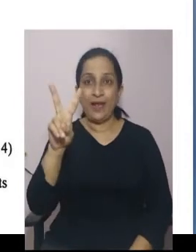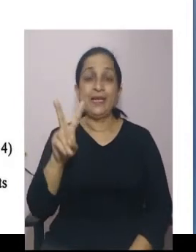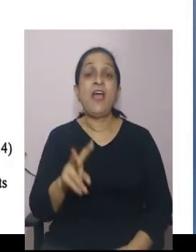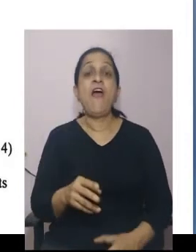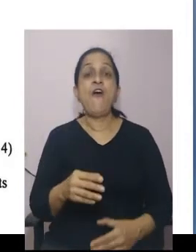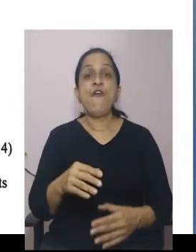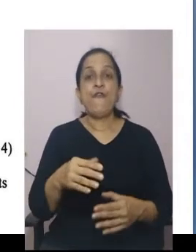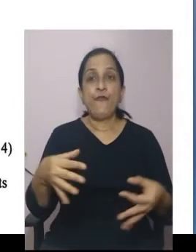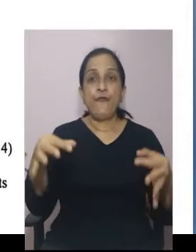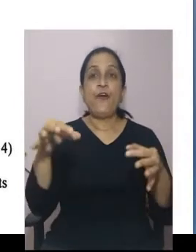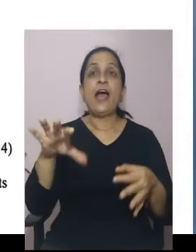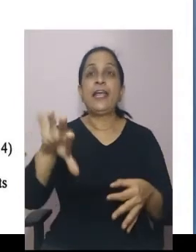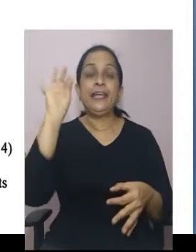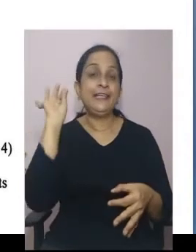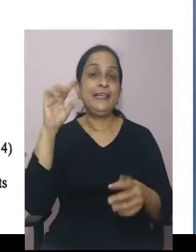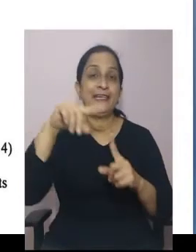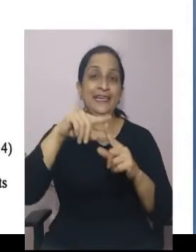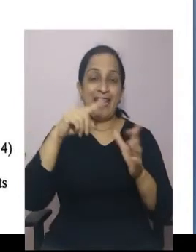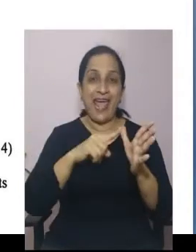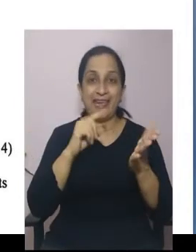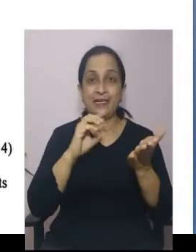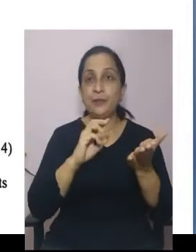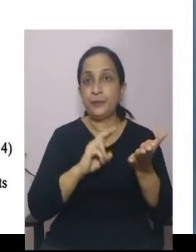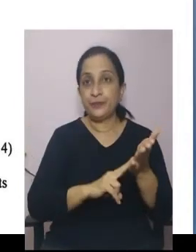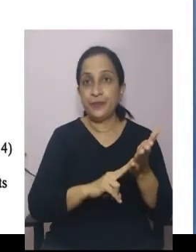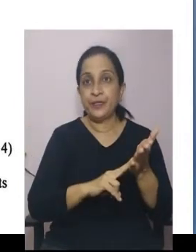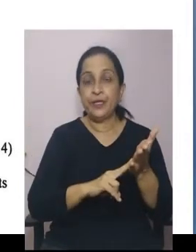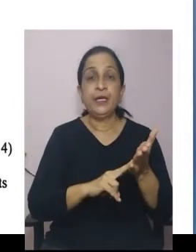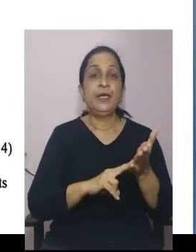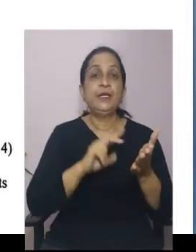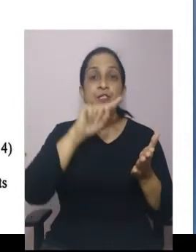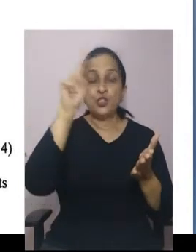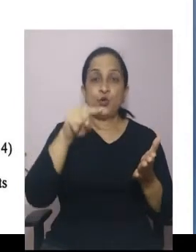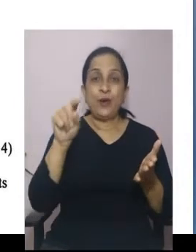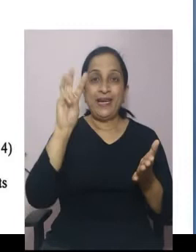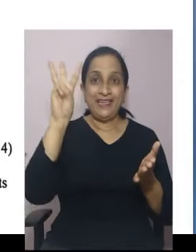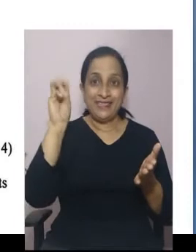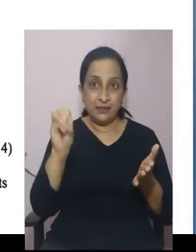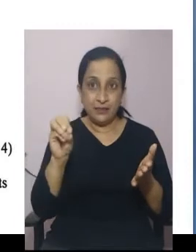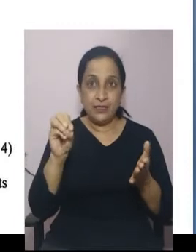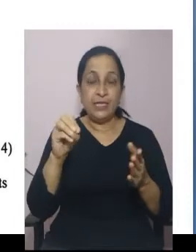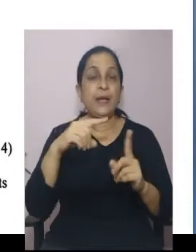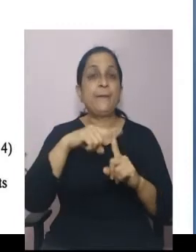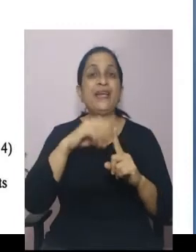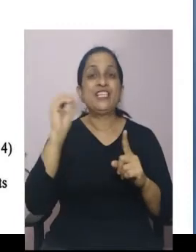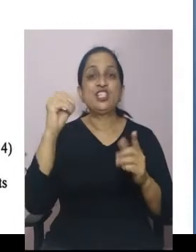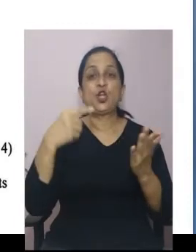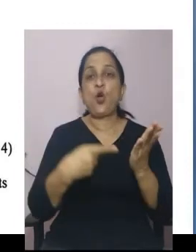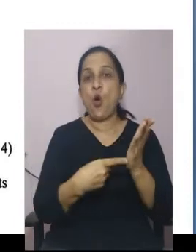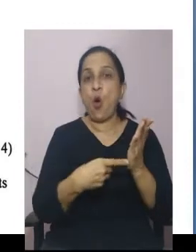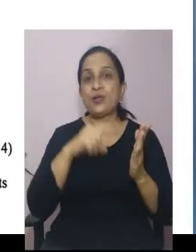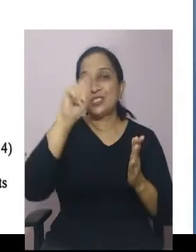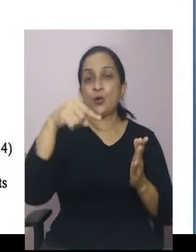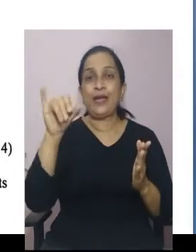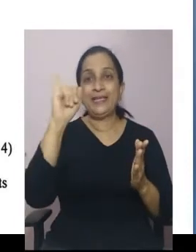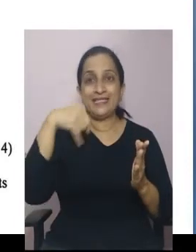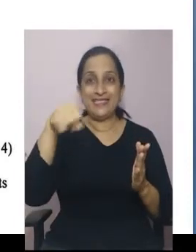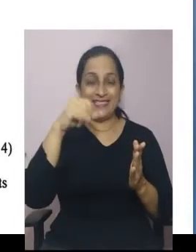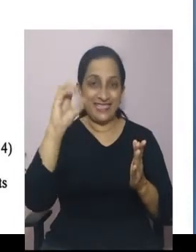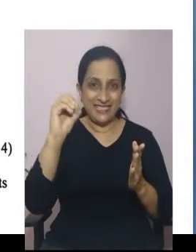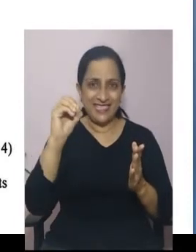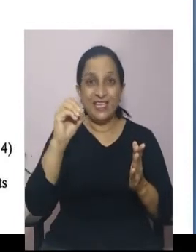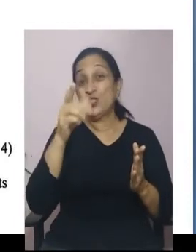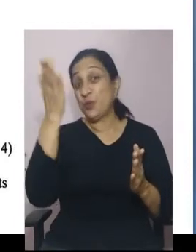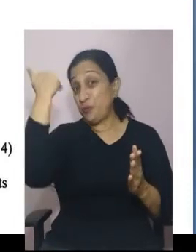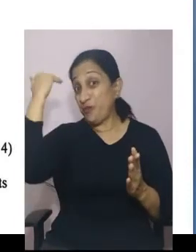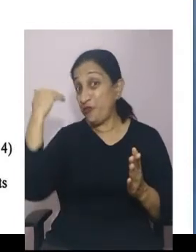Find the numerical value of tan squared 30 plus cot square 60. Here you now go back to the table I told you to put or